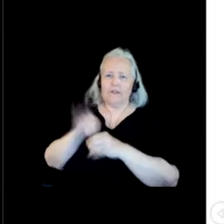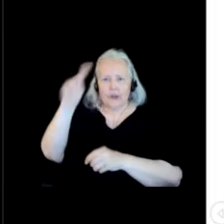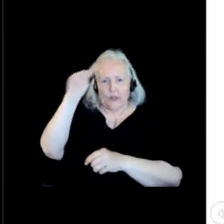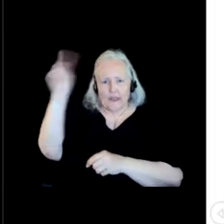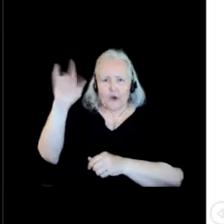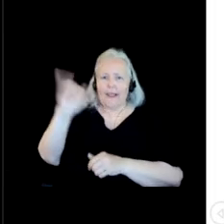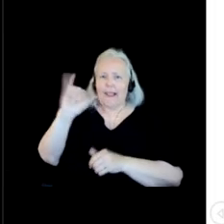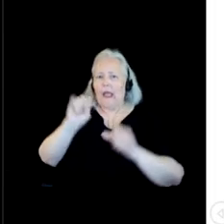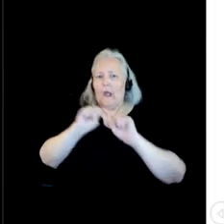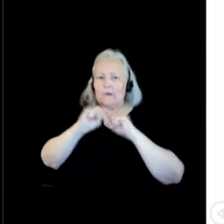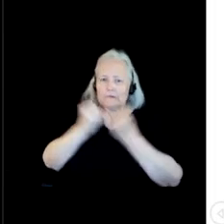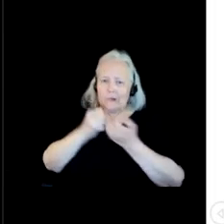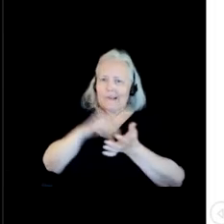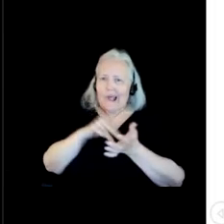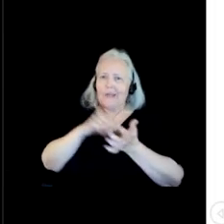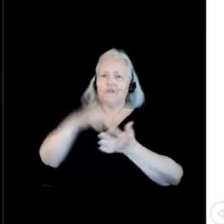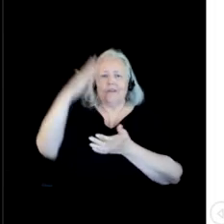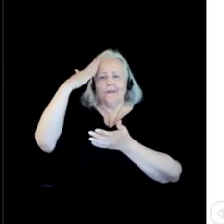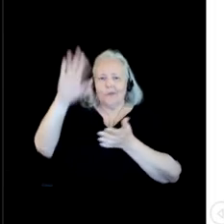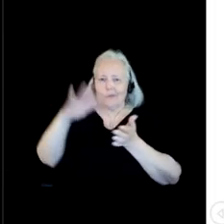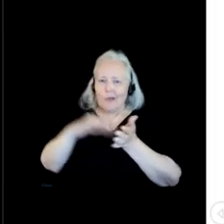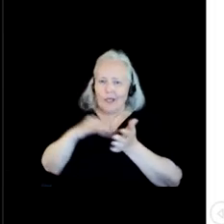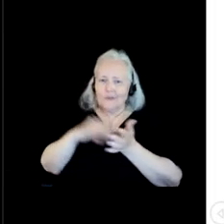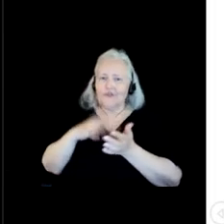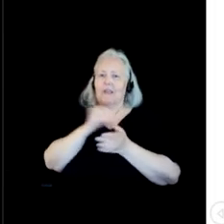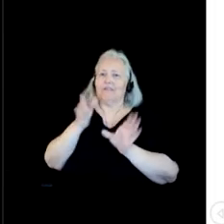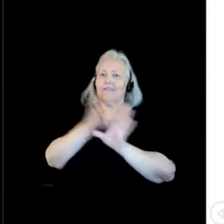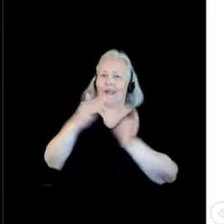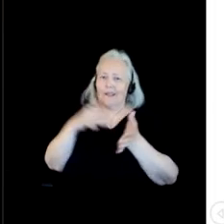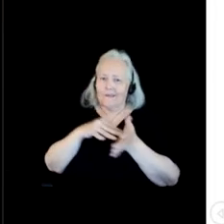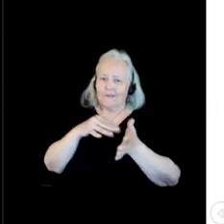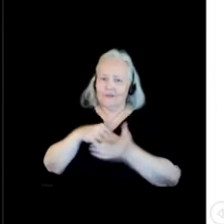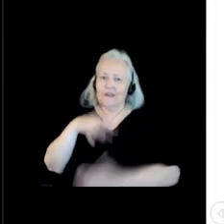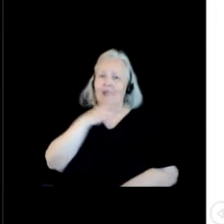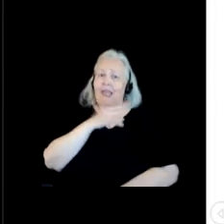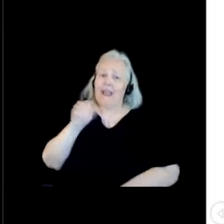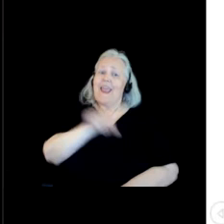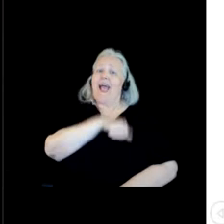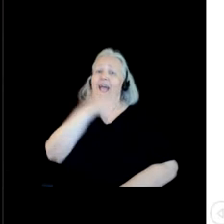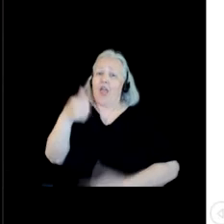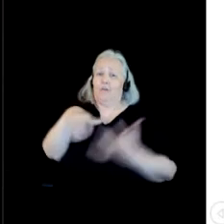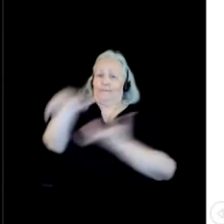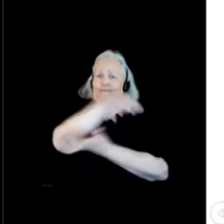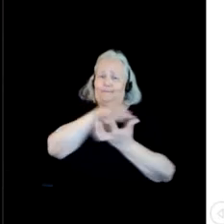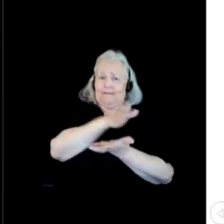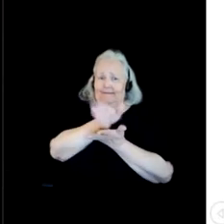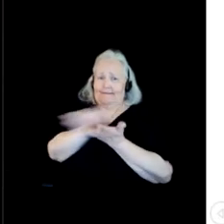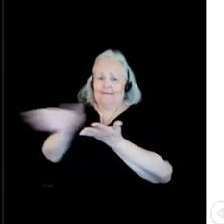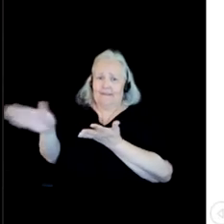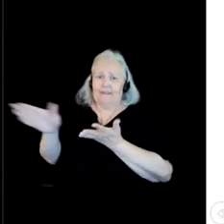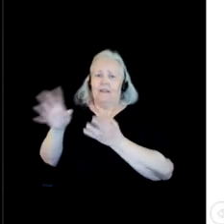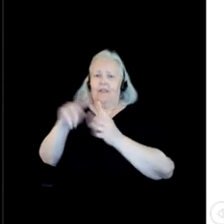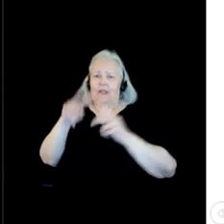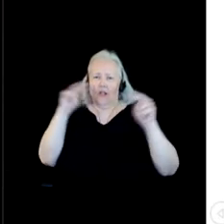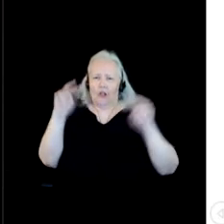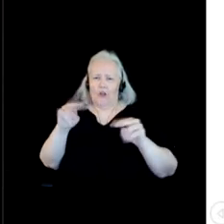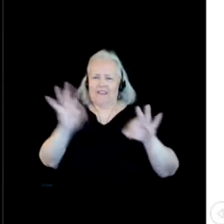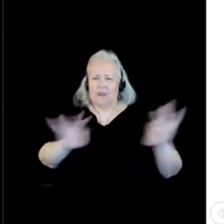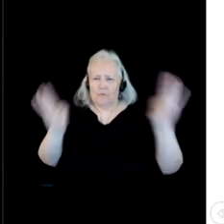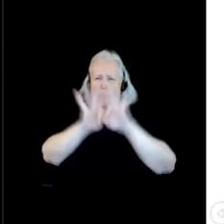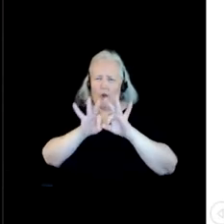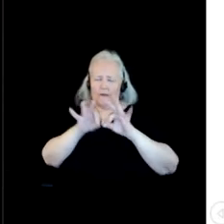and psychology, as well as including interdisciplinary fields that, quote, center critical engagement with race and